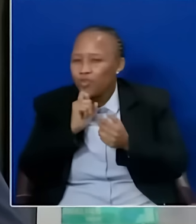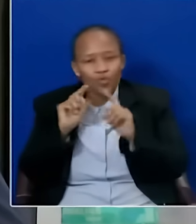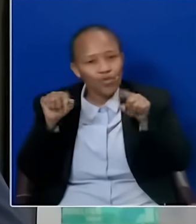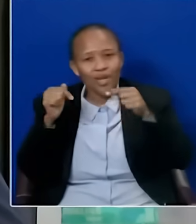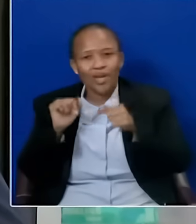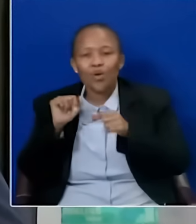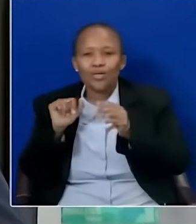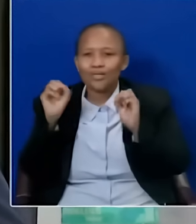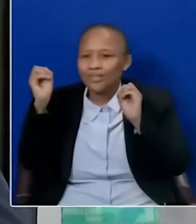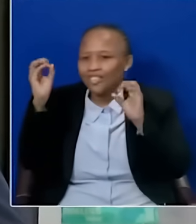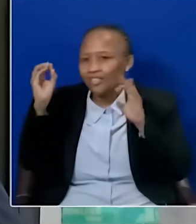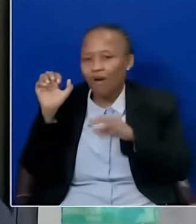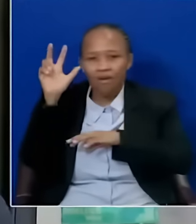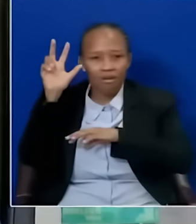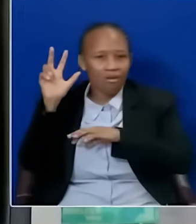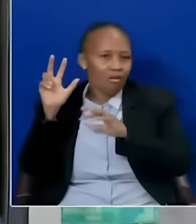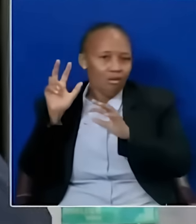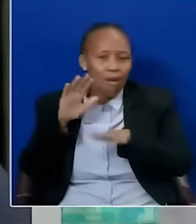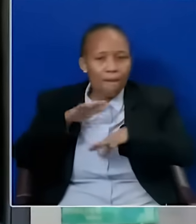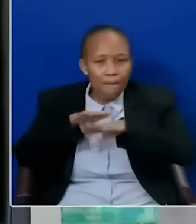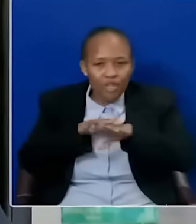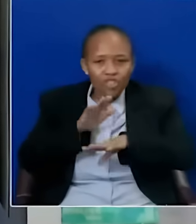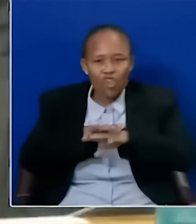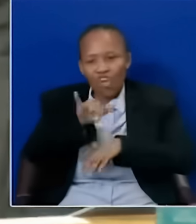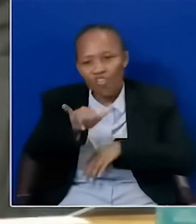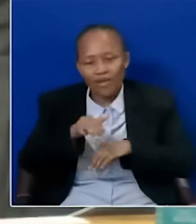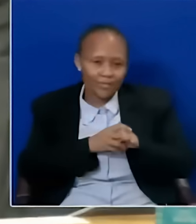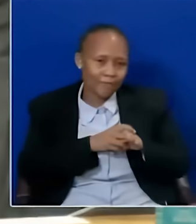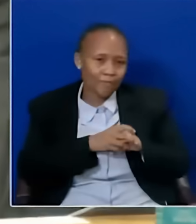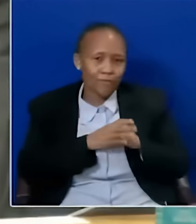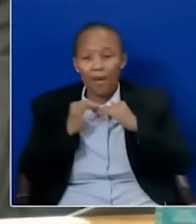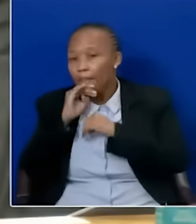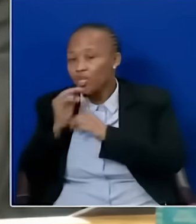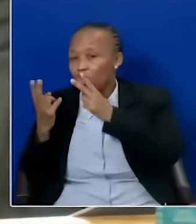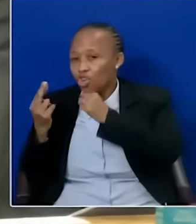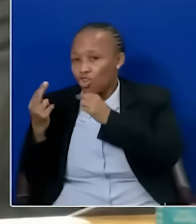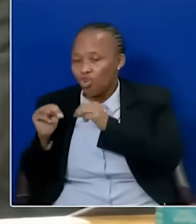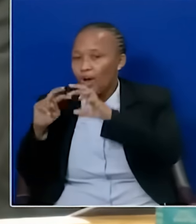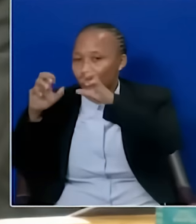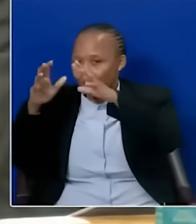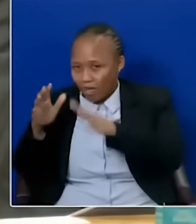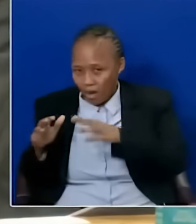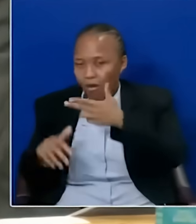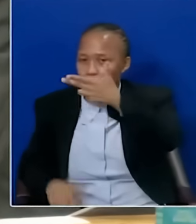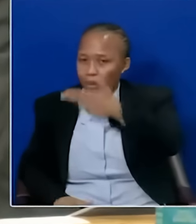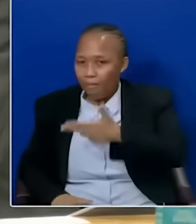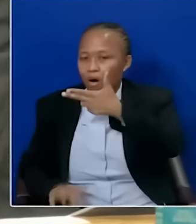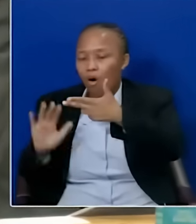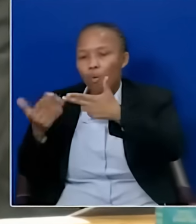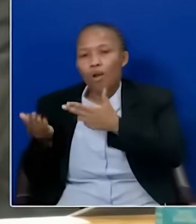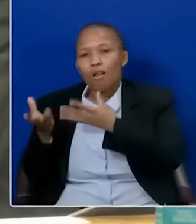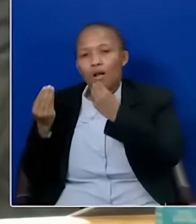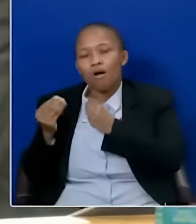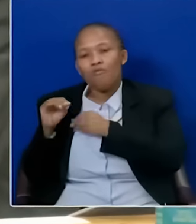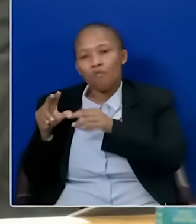fact, Commissioners. So a new examiner will have to get the weapons from the police station, fire their own test shots, and then do their